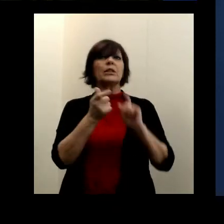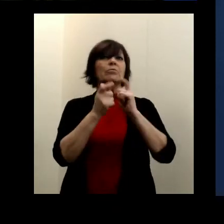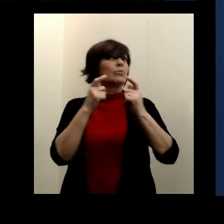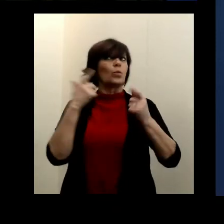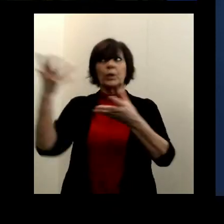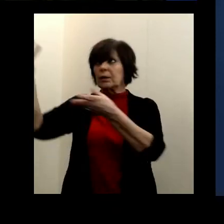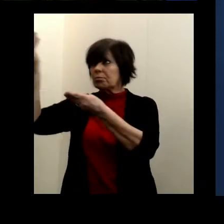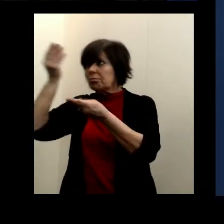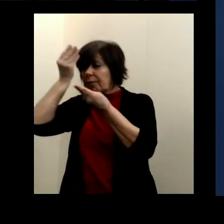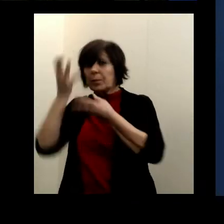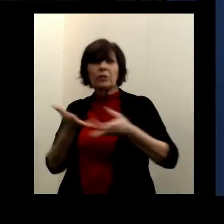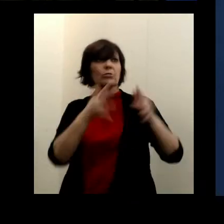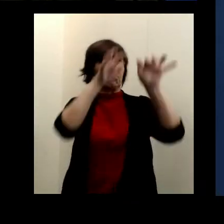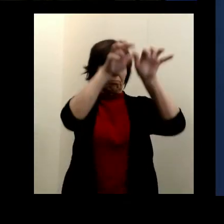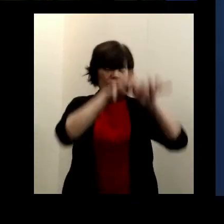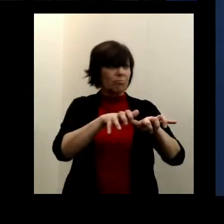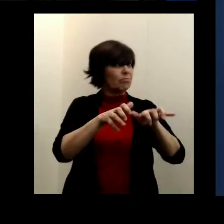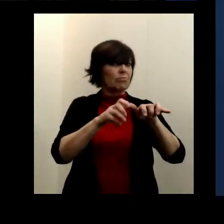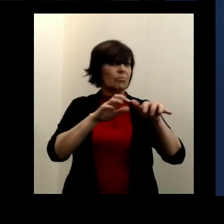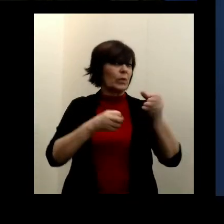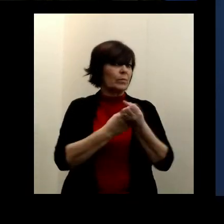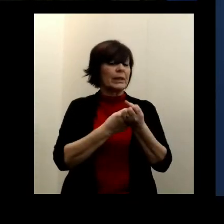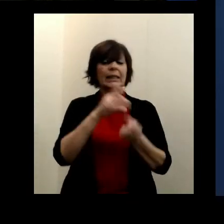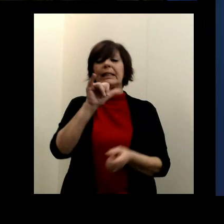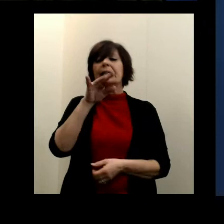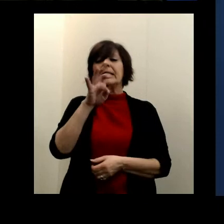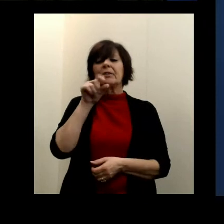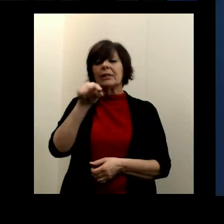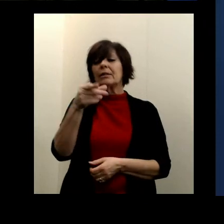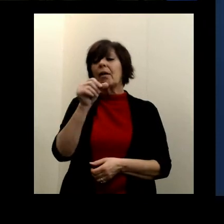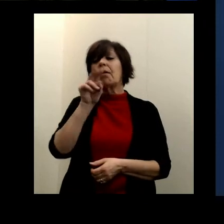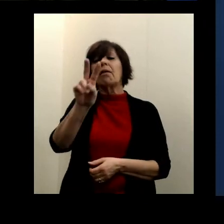get more information. It's at